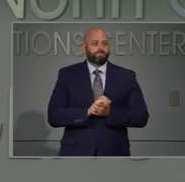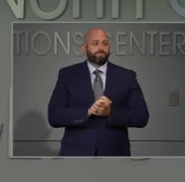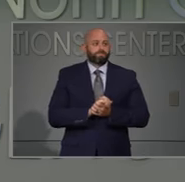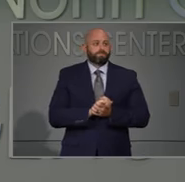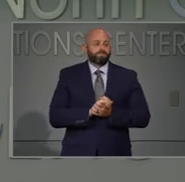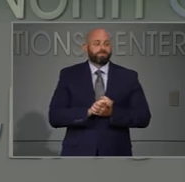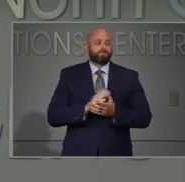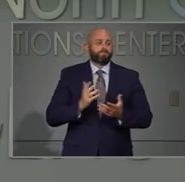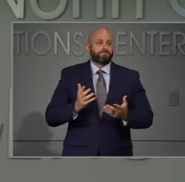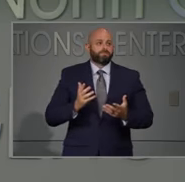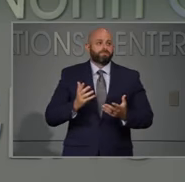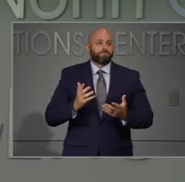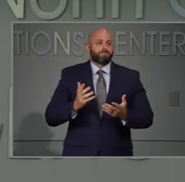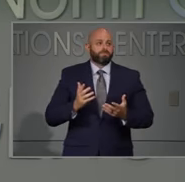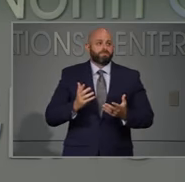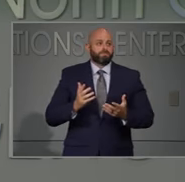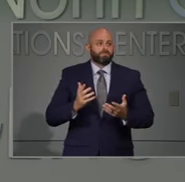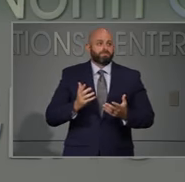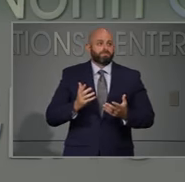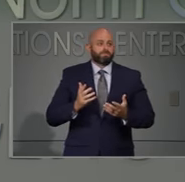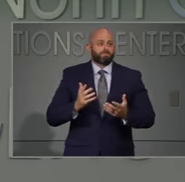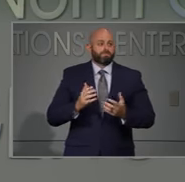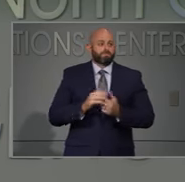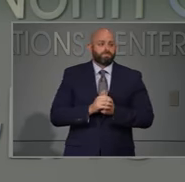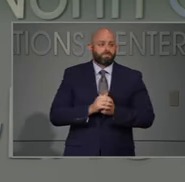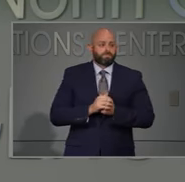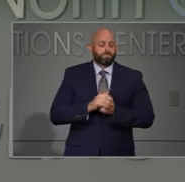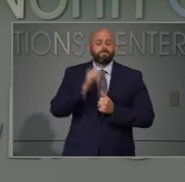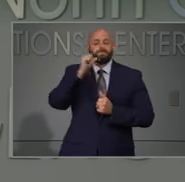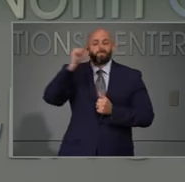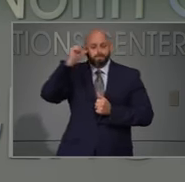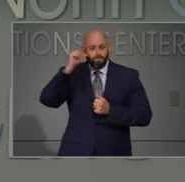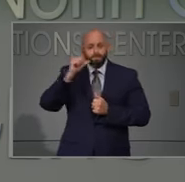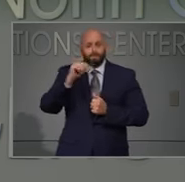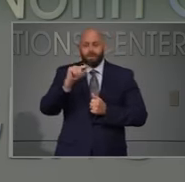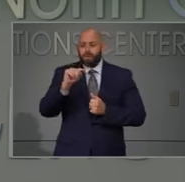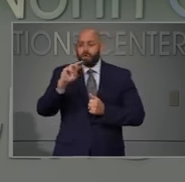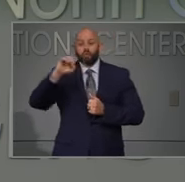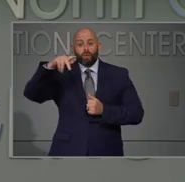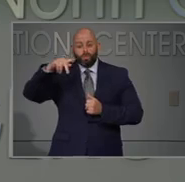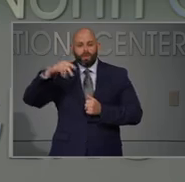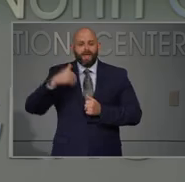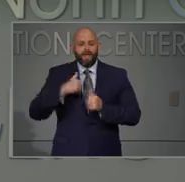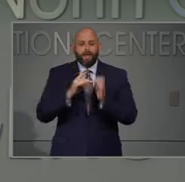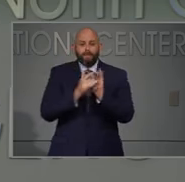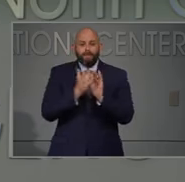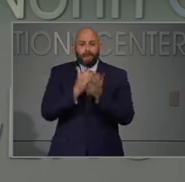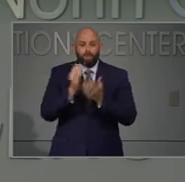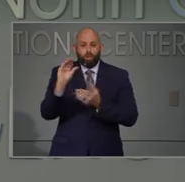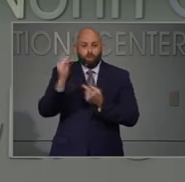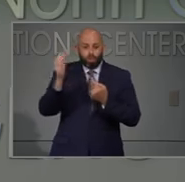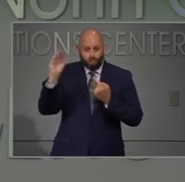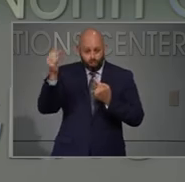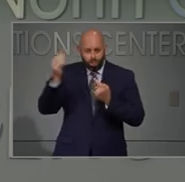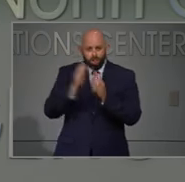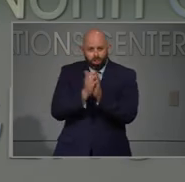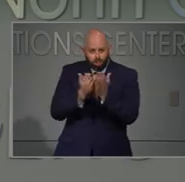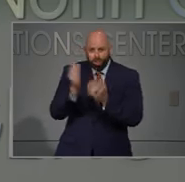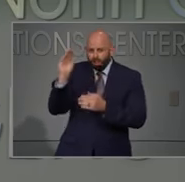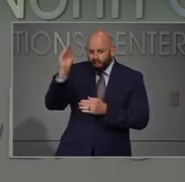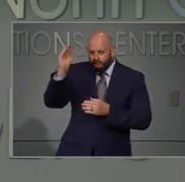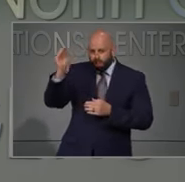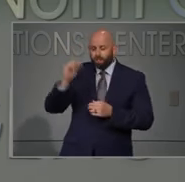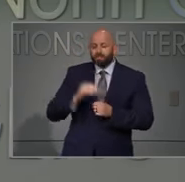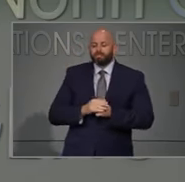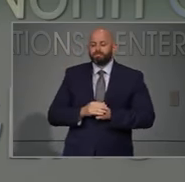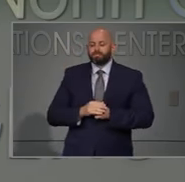in that Bible that he was holding in front of the church is Jesus' Sermon on the